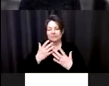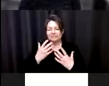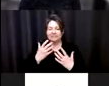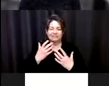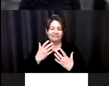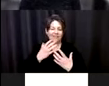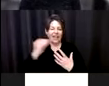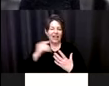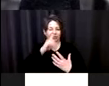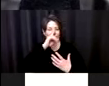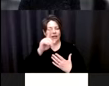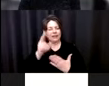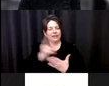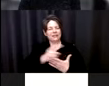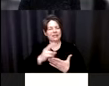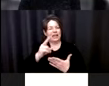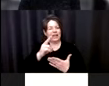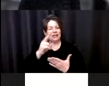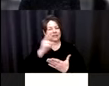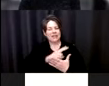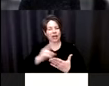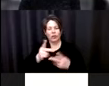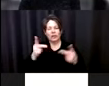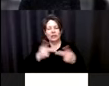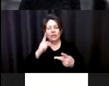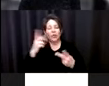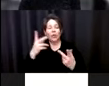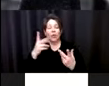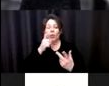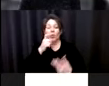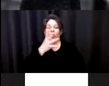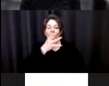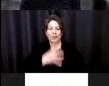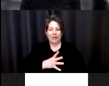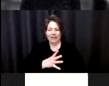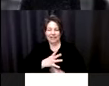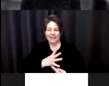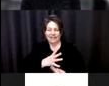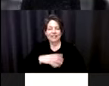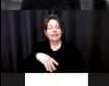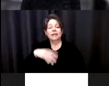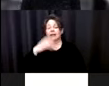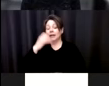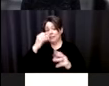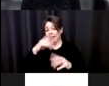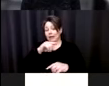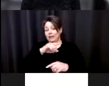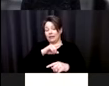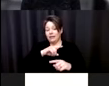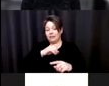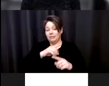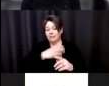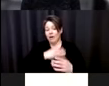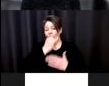a sacred space for women, if you will. And many of the pieces in